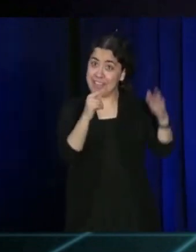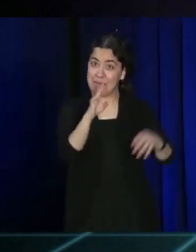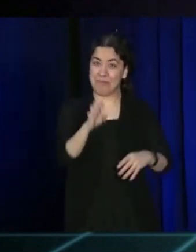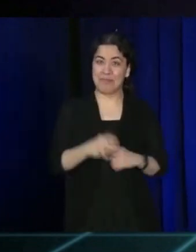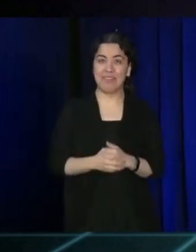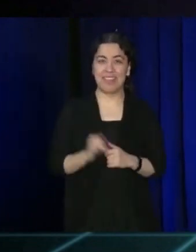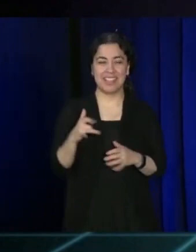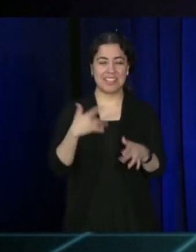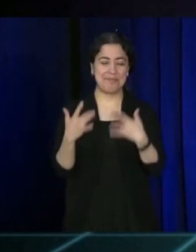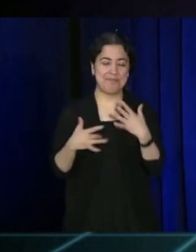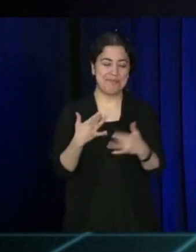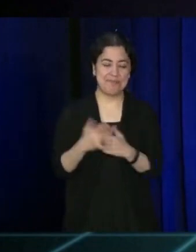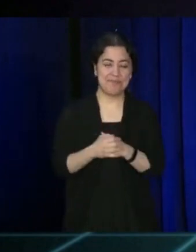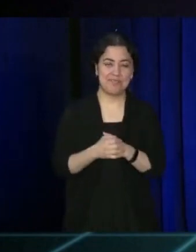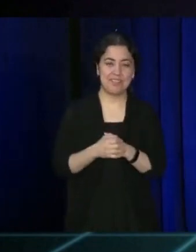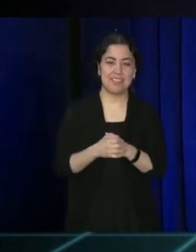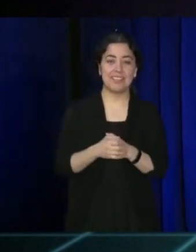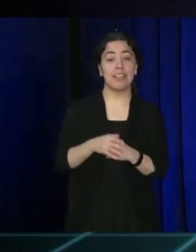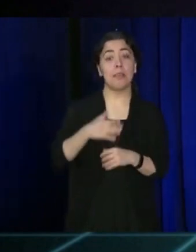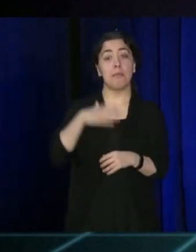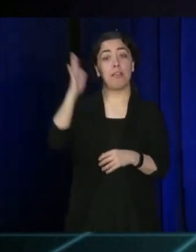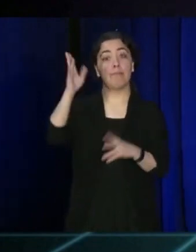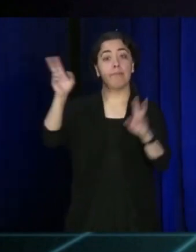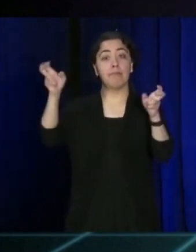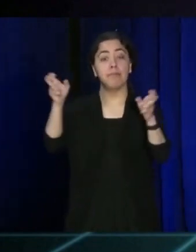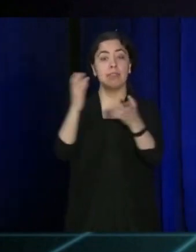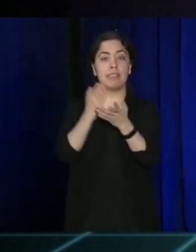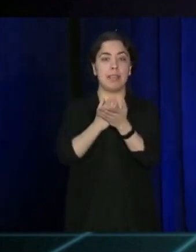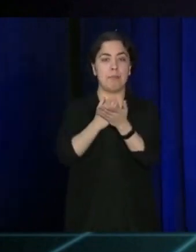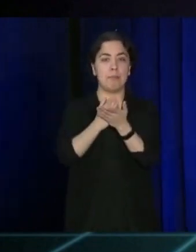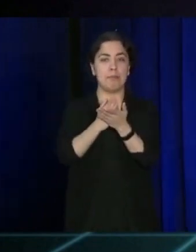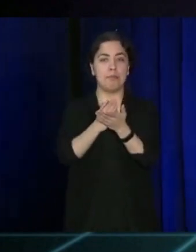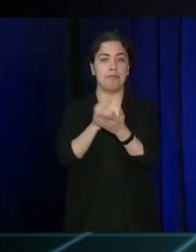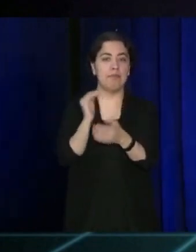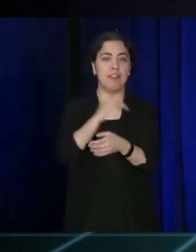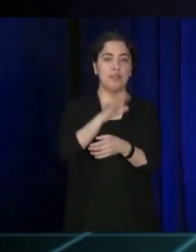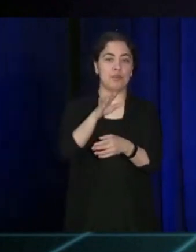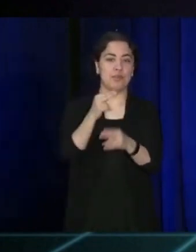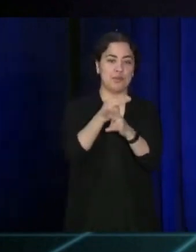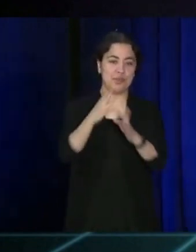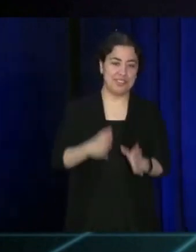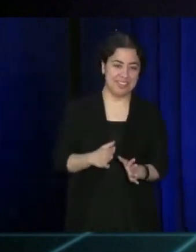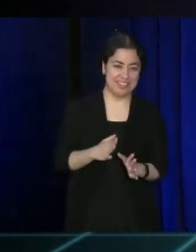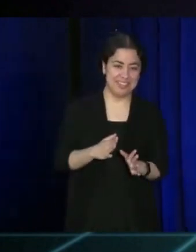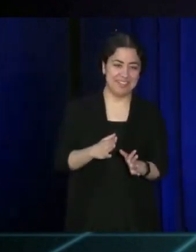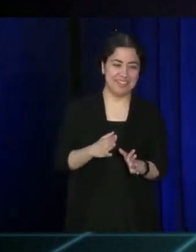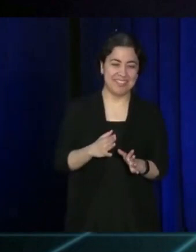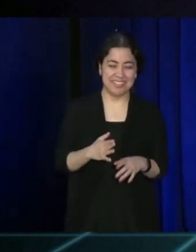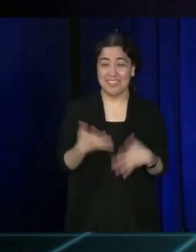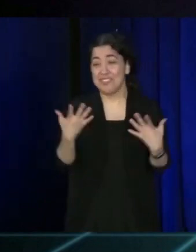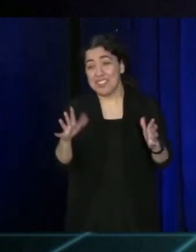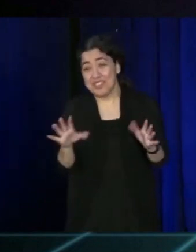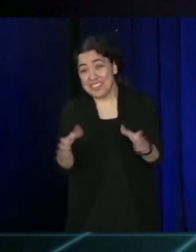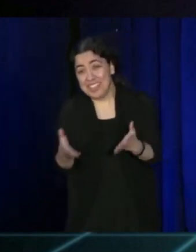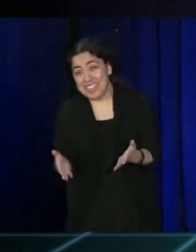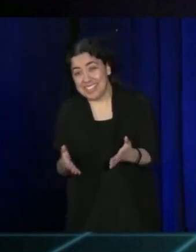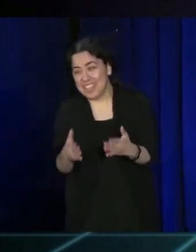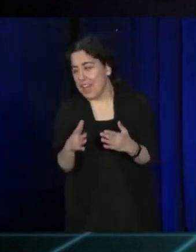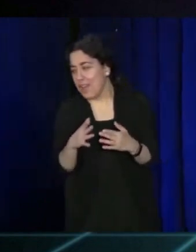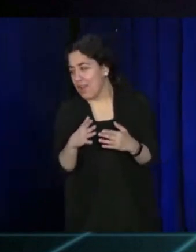exciting. So my talk is titled Stop Lying to Your Users, and we already did this, so I'm going to skip